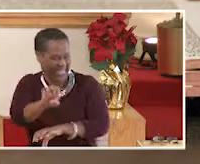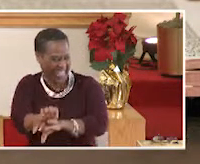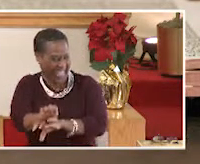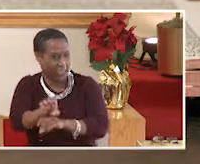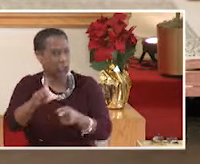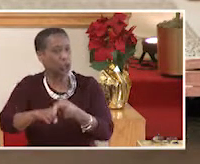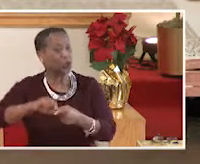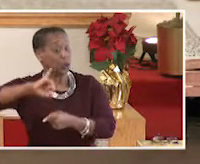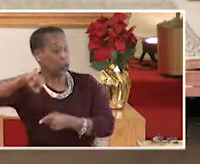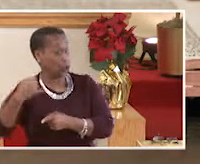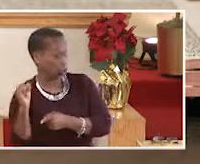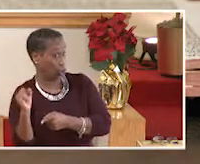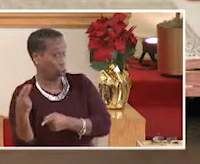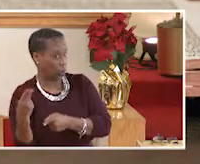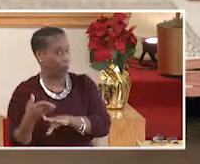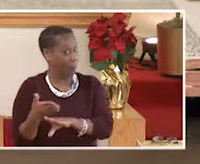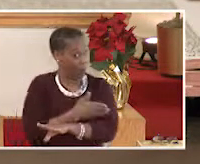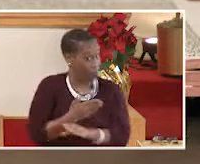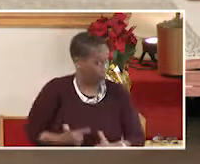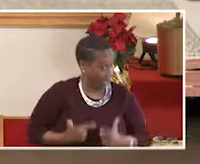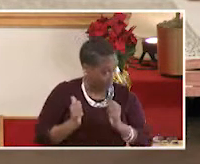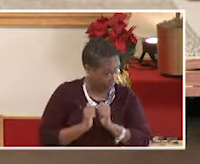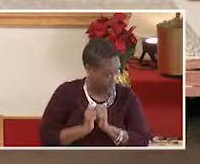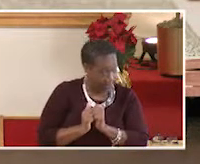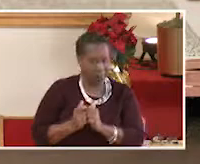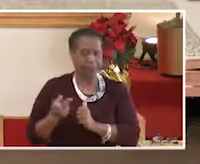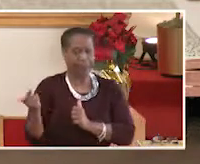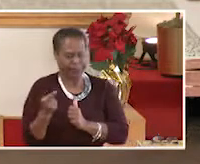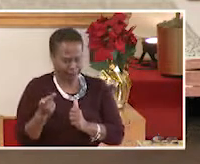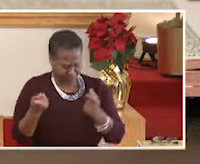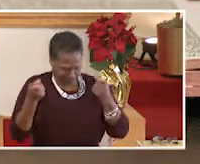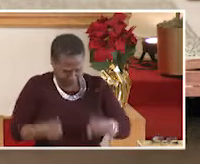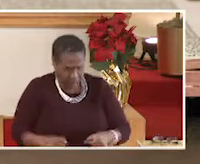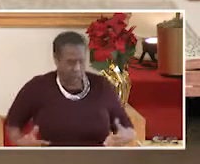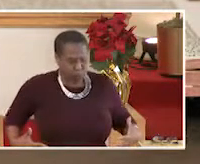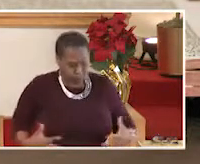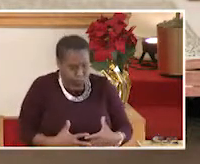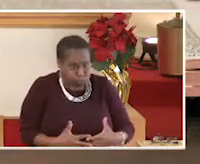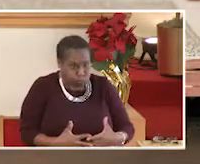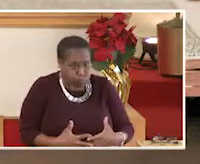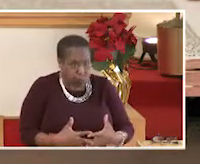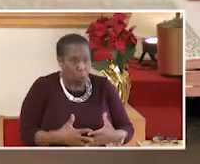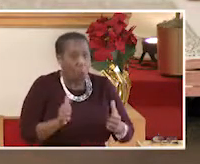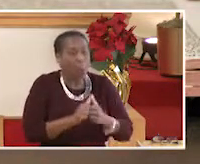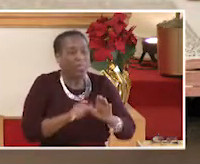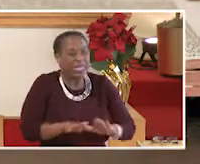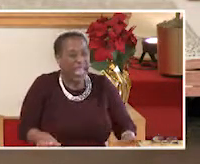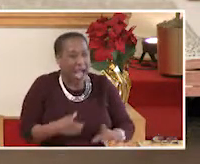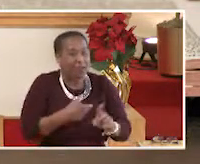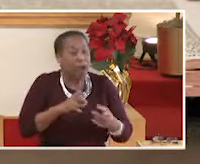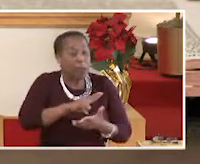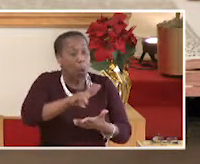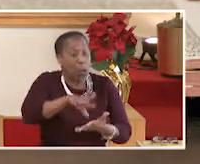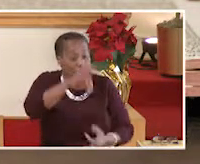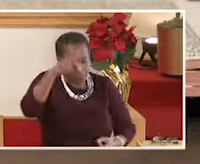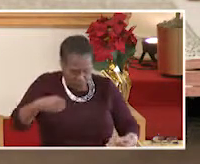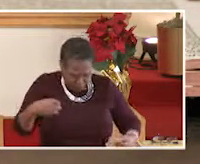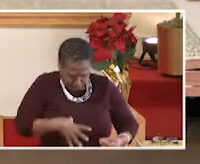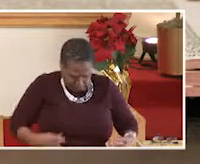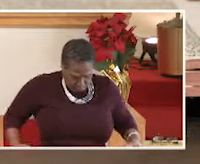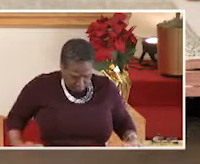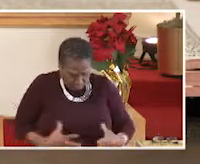Joseph, but before they lived together, she was found to be with child from the Holy Spirit. Her